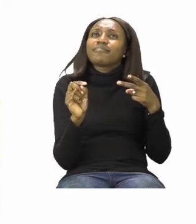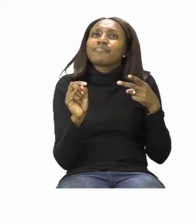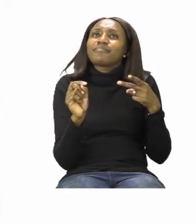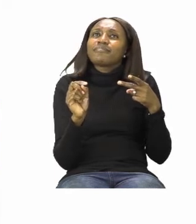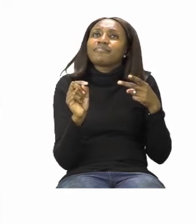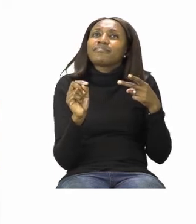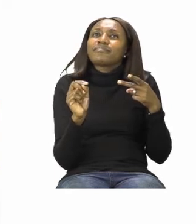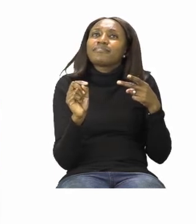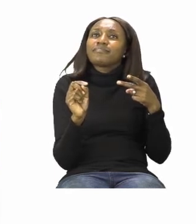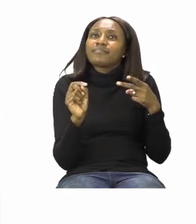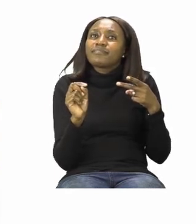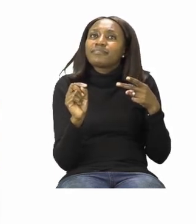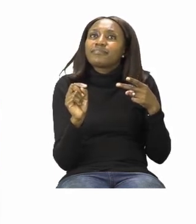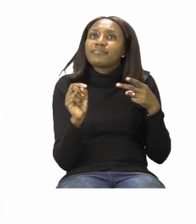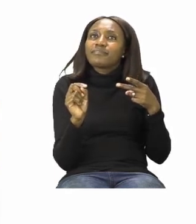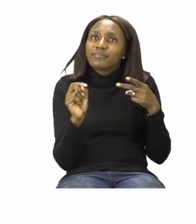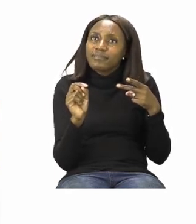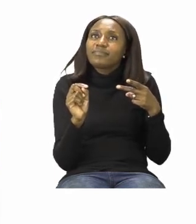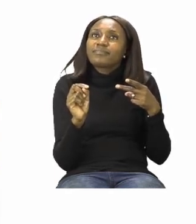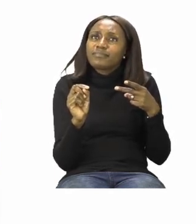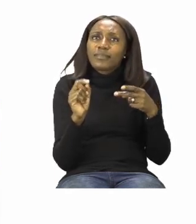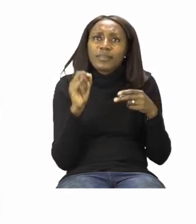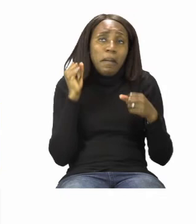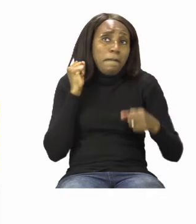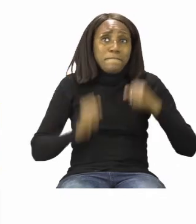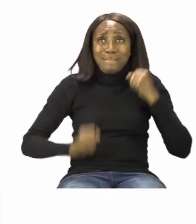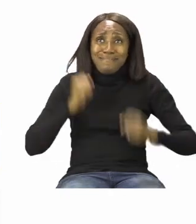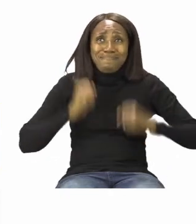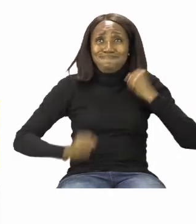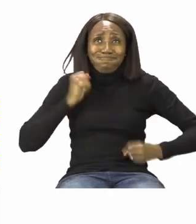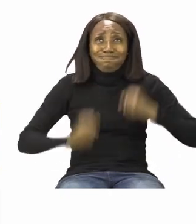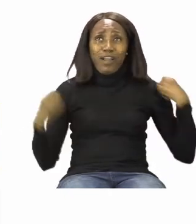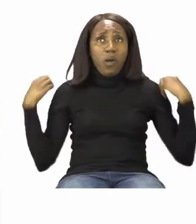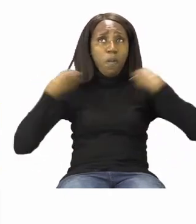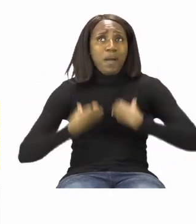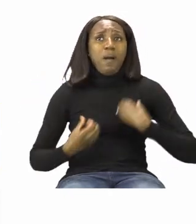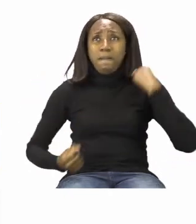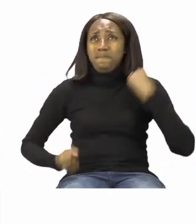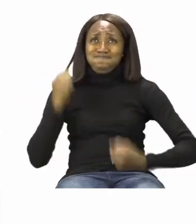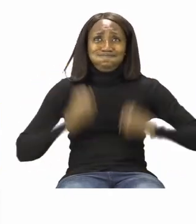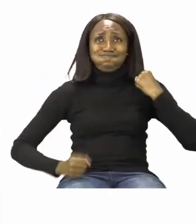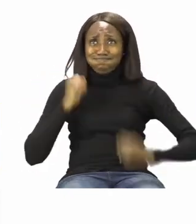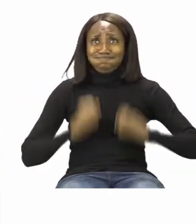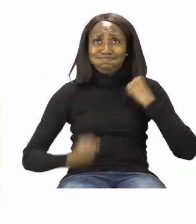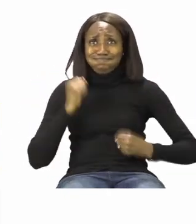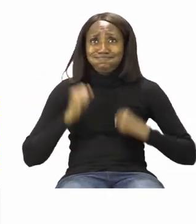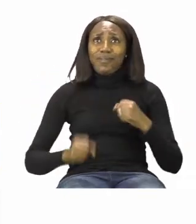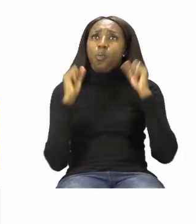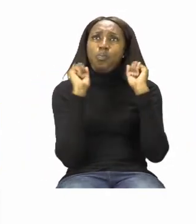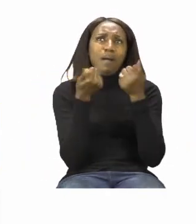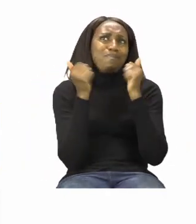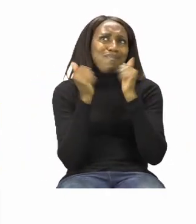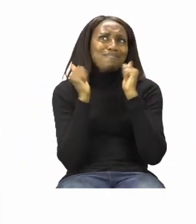If you said it's the one where he is running somewhere and he's got a bag on his back, good